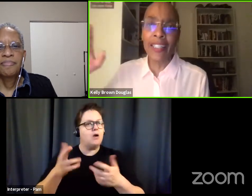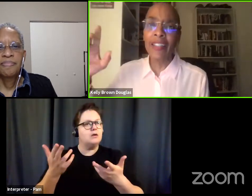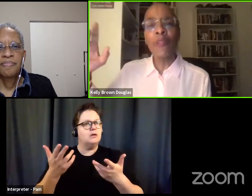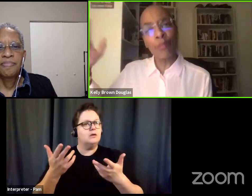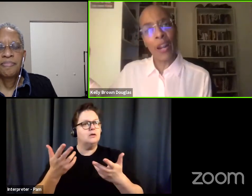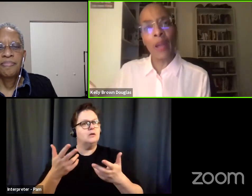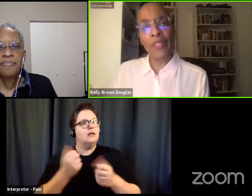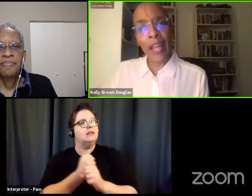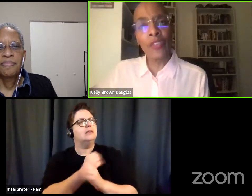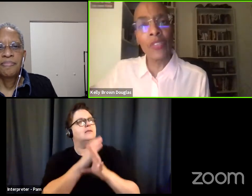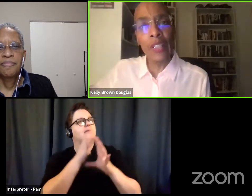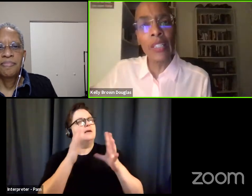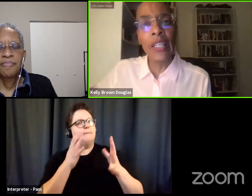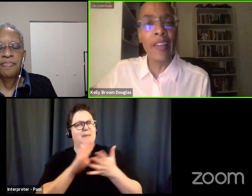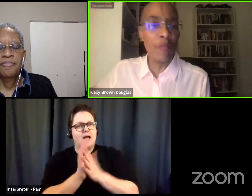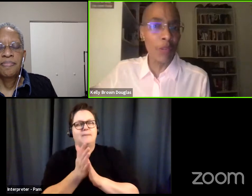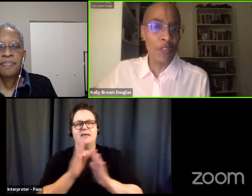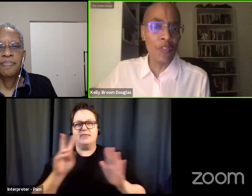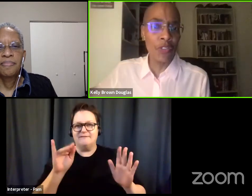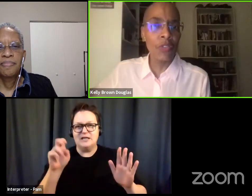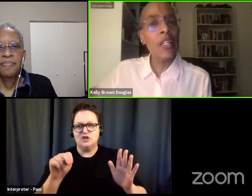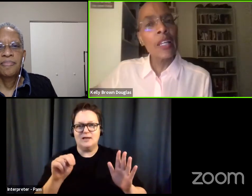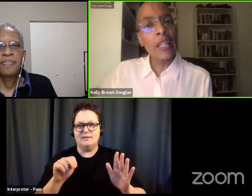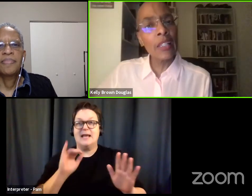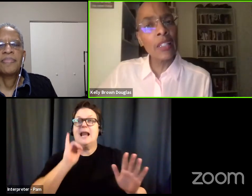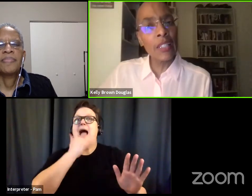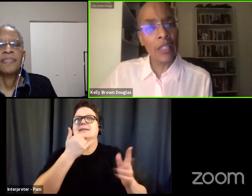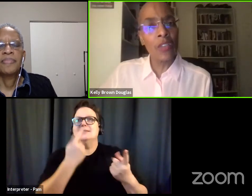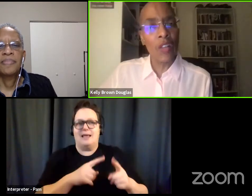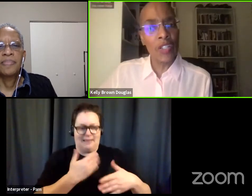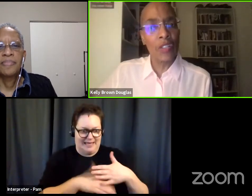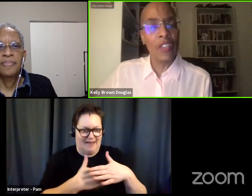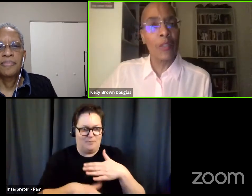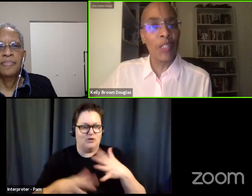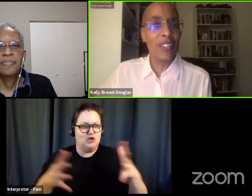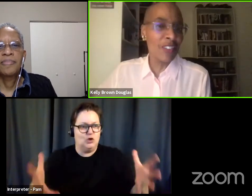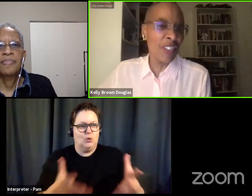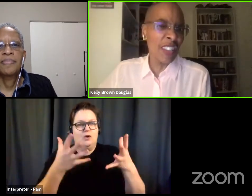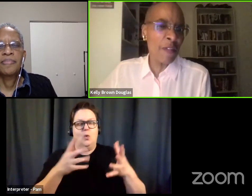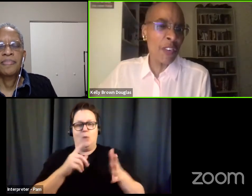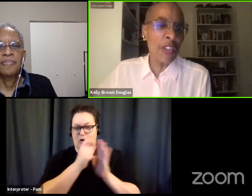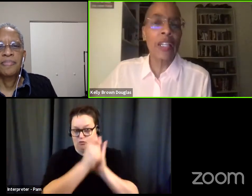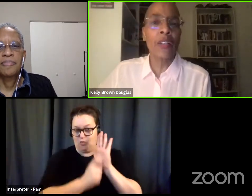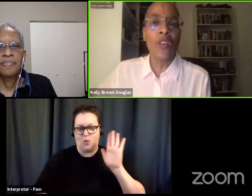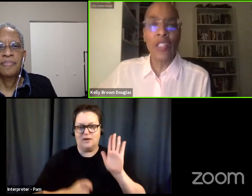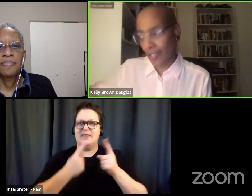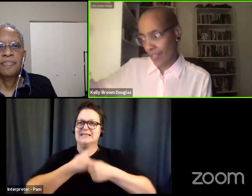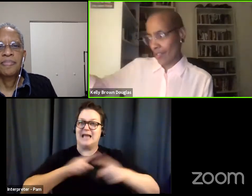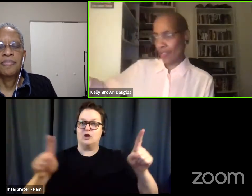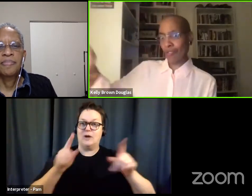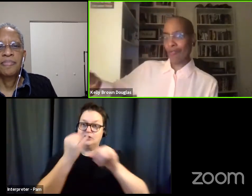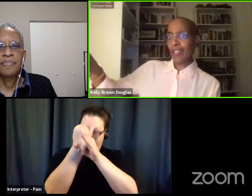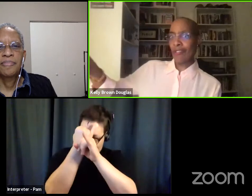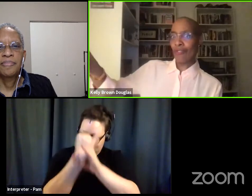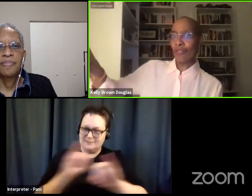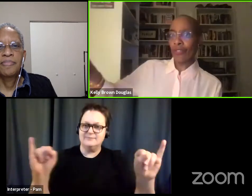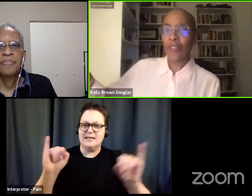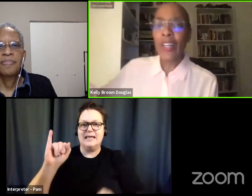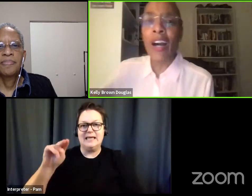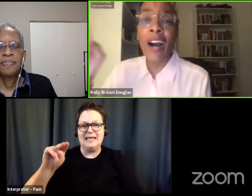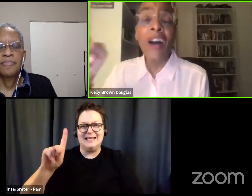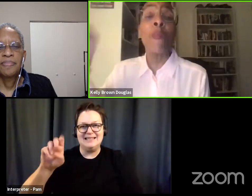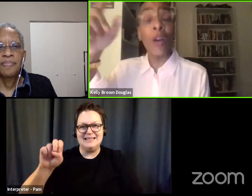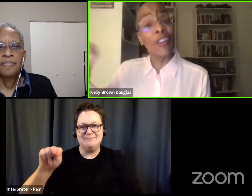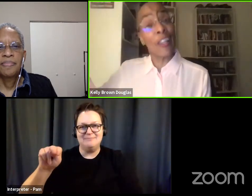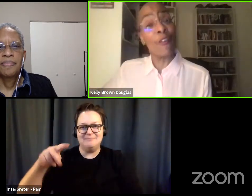vision that it perhaps accidentally gave birth to in the Declaration of Independence. Because in that very declaration, it also, you know, sort